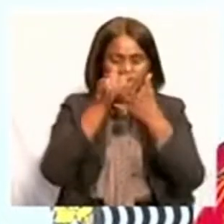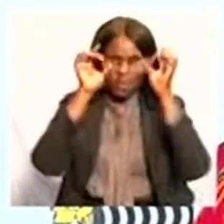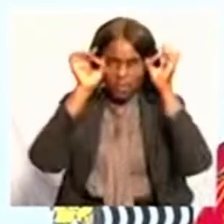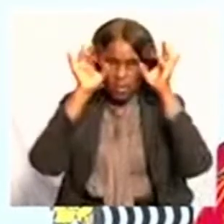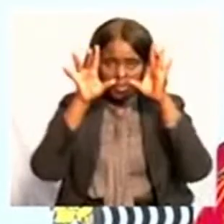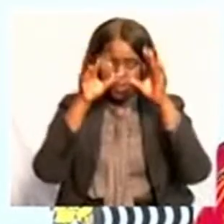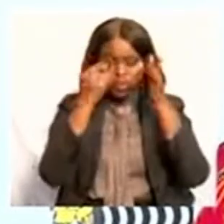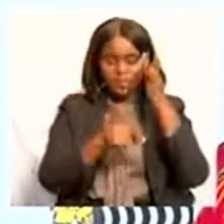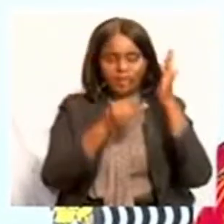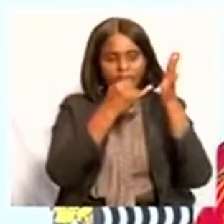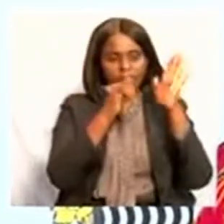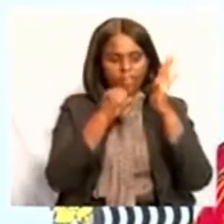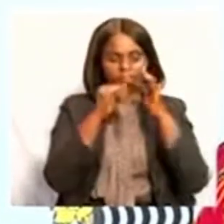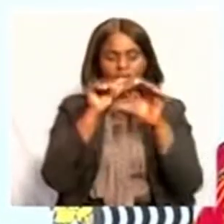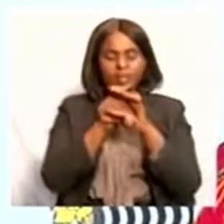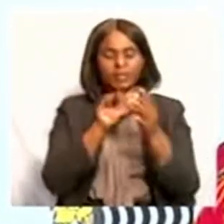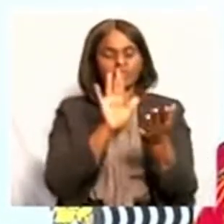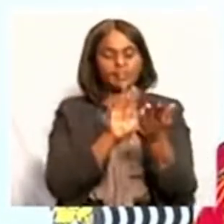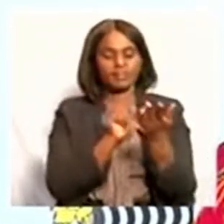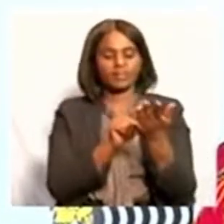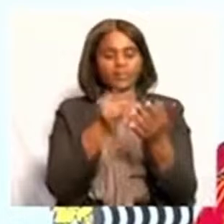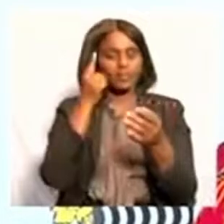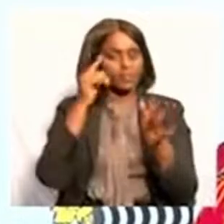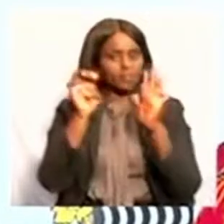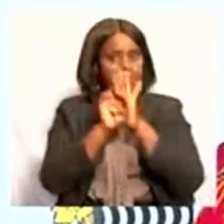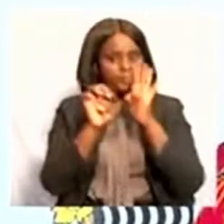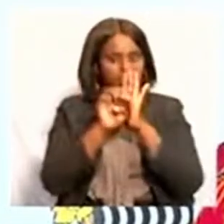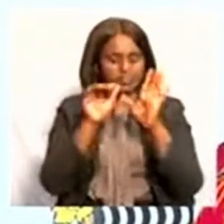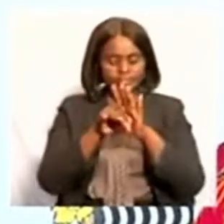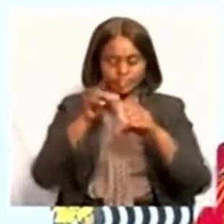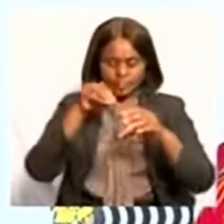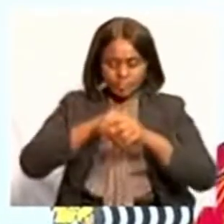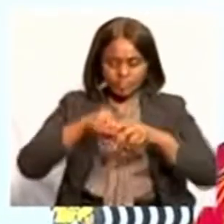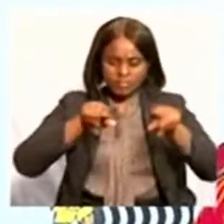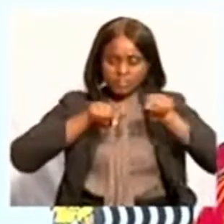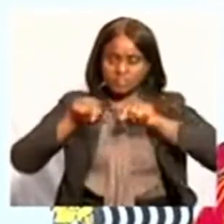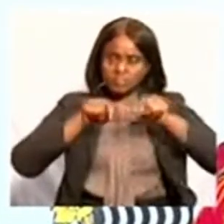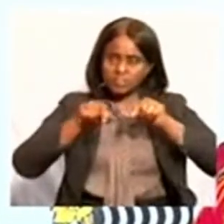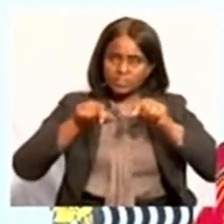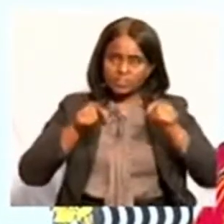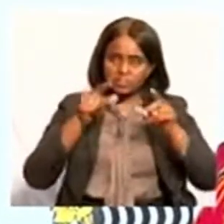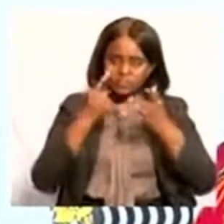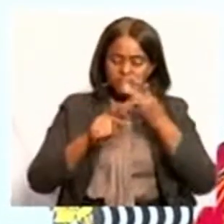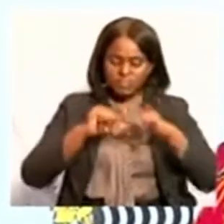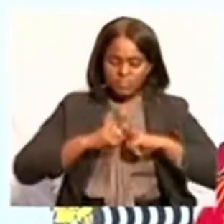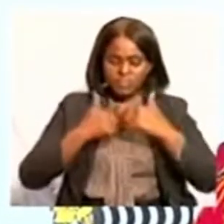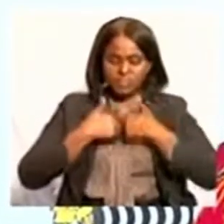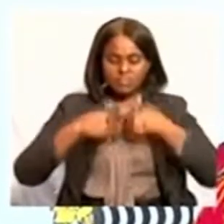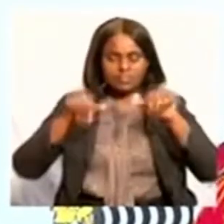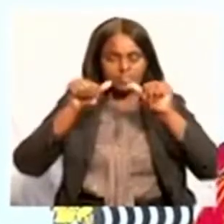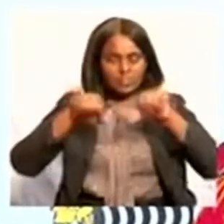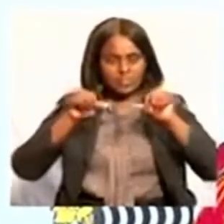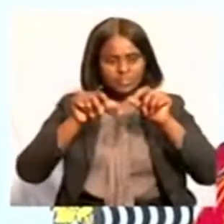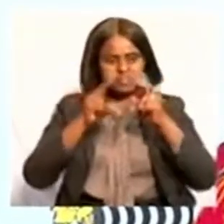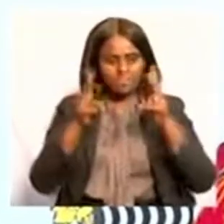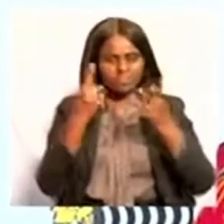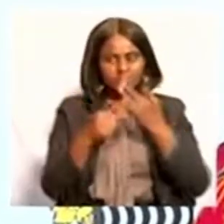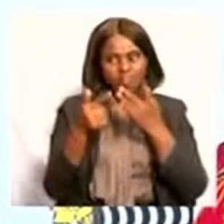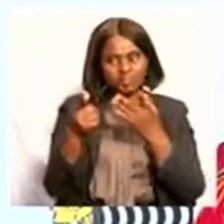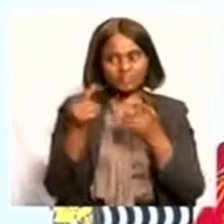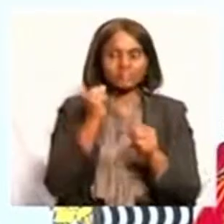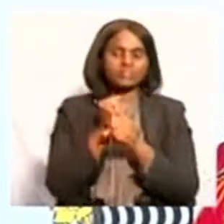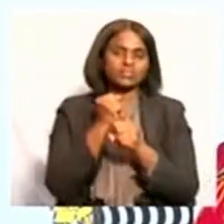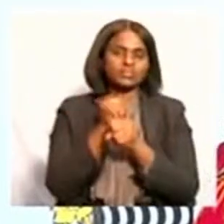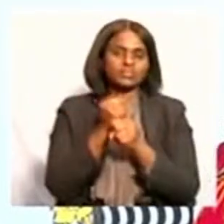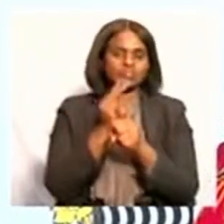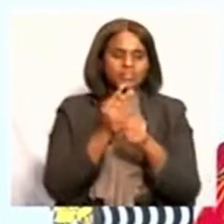are identified in the, for example, in the internal controls that we've audited. So by doing that,